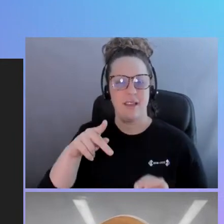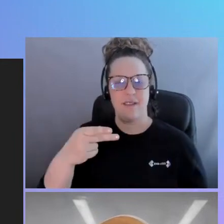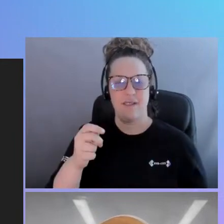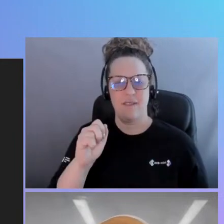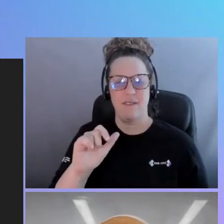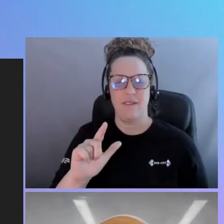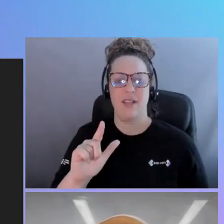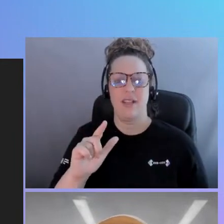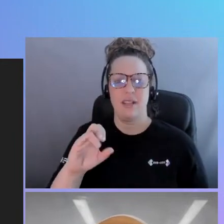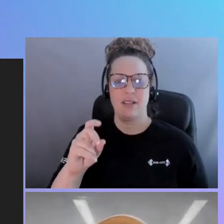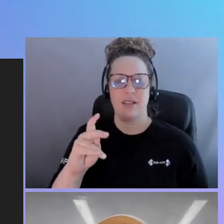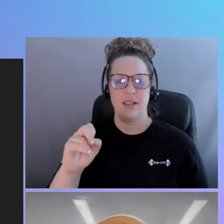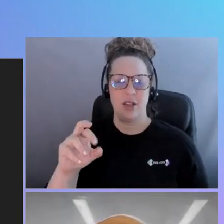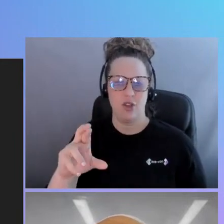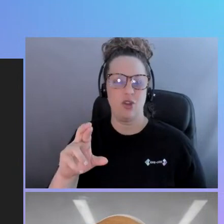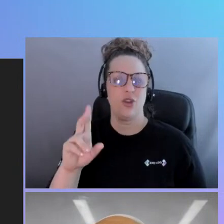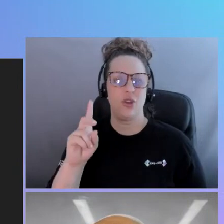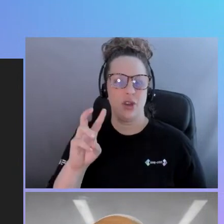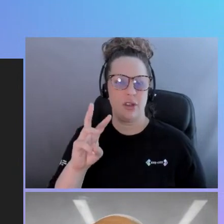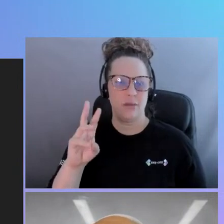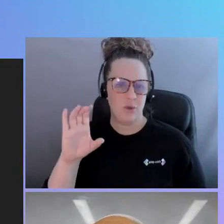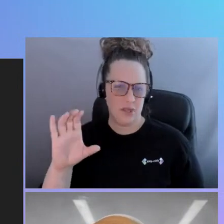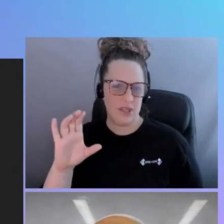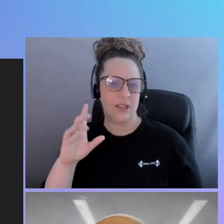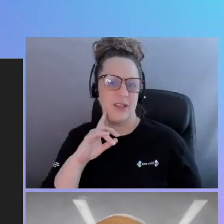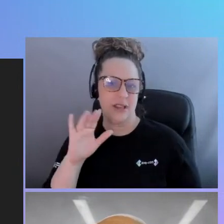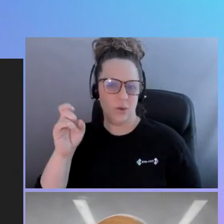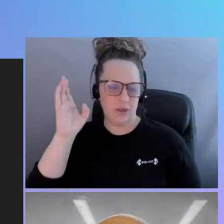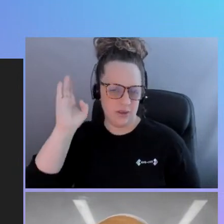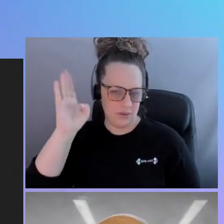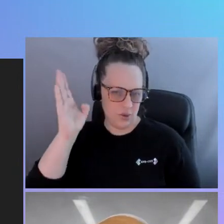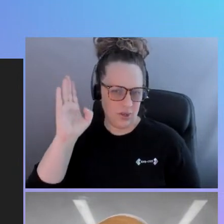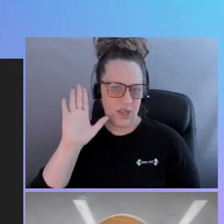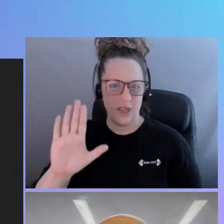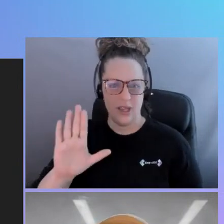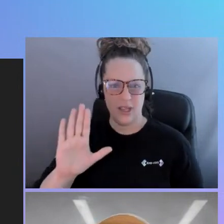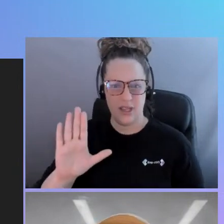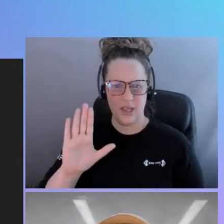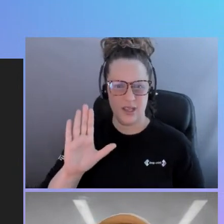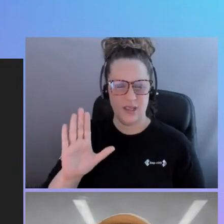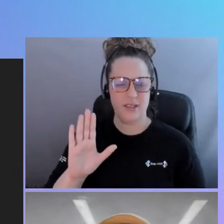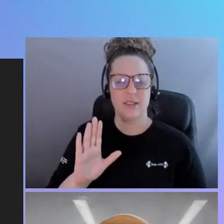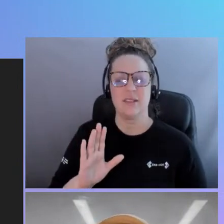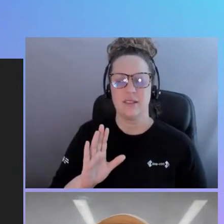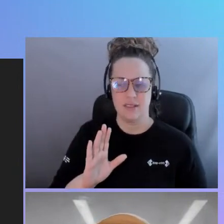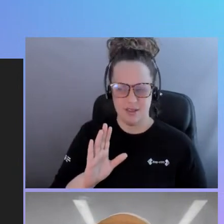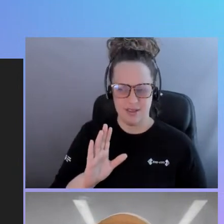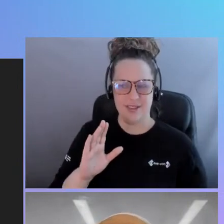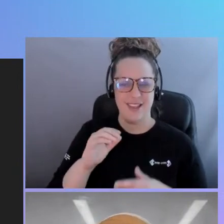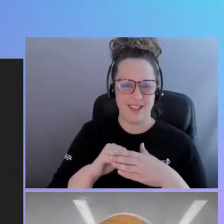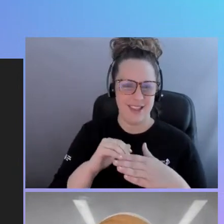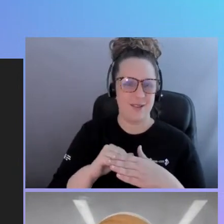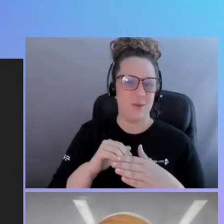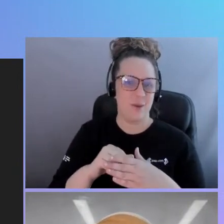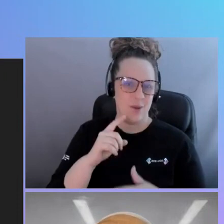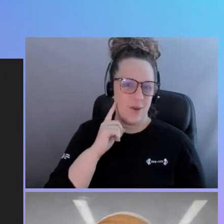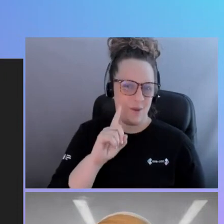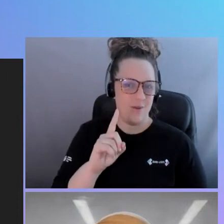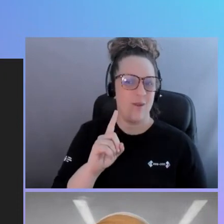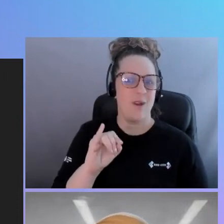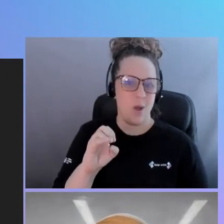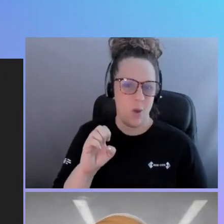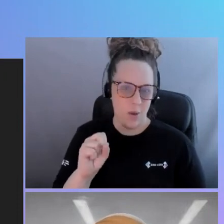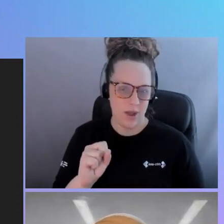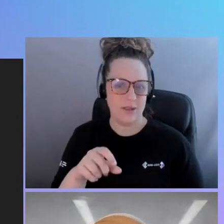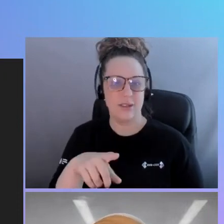the WWDC 2009 keynote to present accessibility for iOS. So he showed